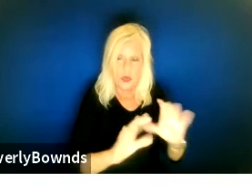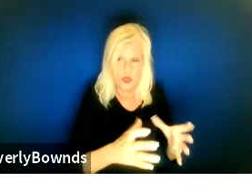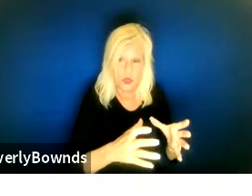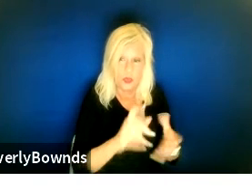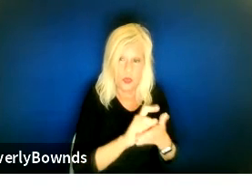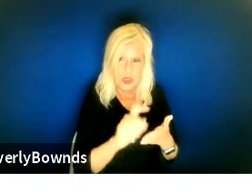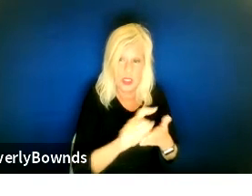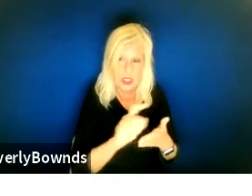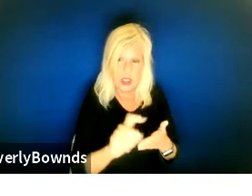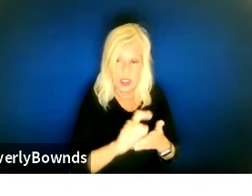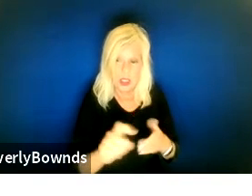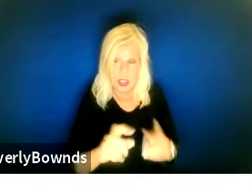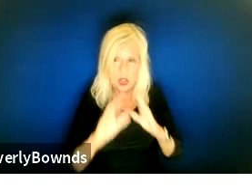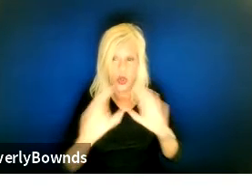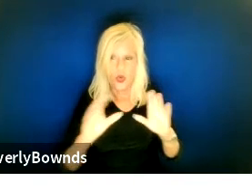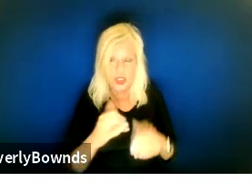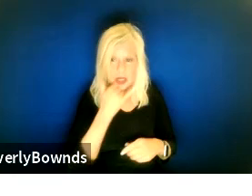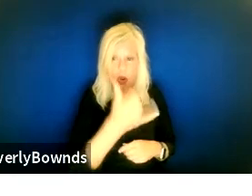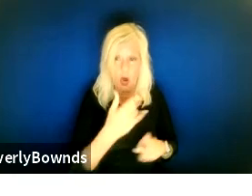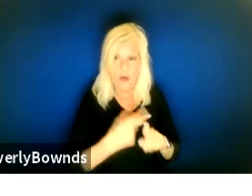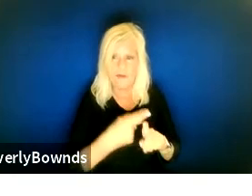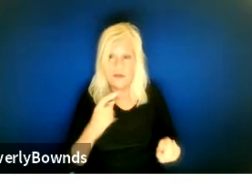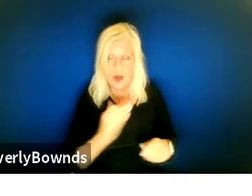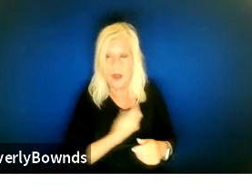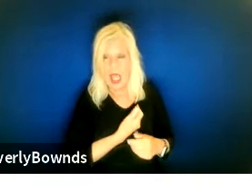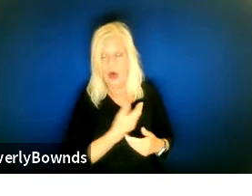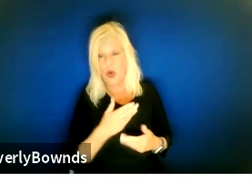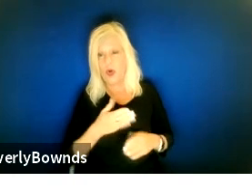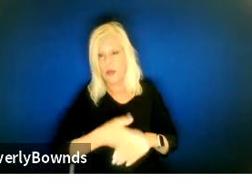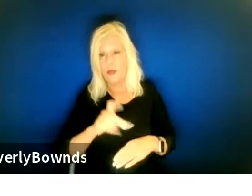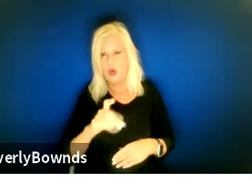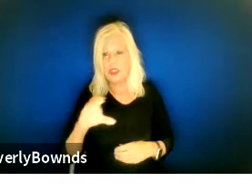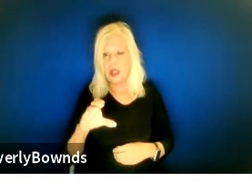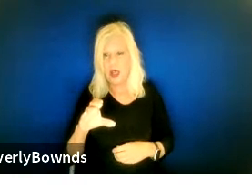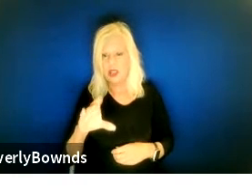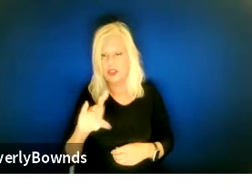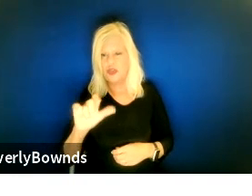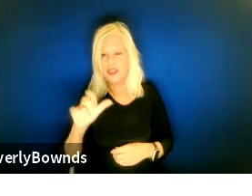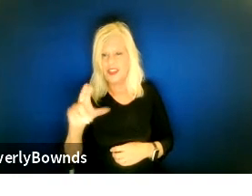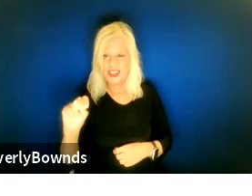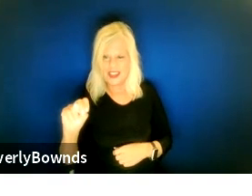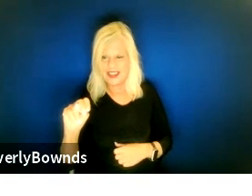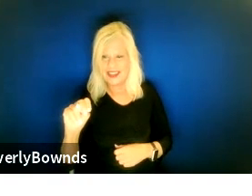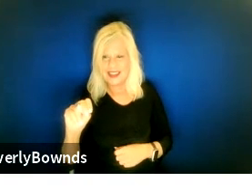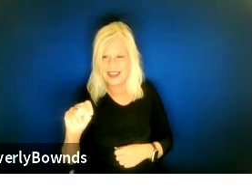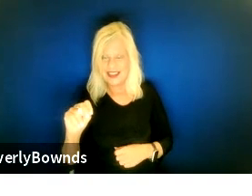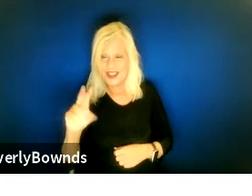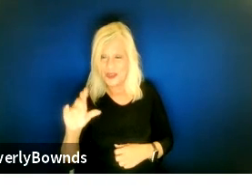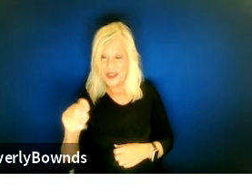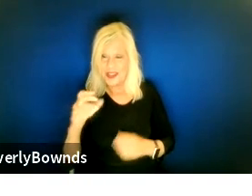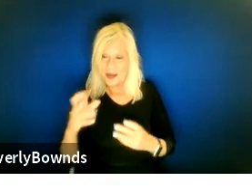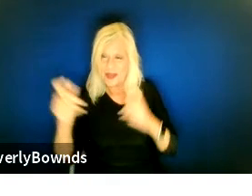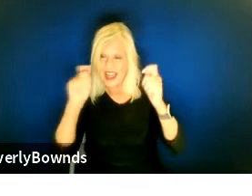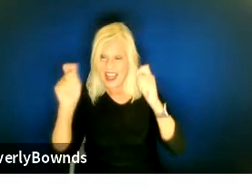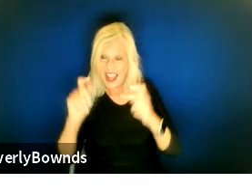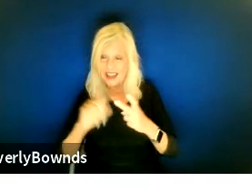weekly, there'll be a coaching call from our postdoc, Christian. Christian wears many hats. He